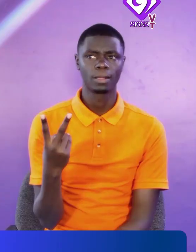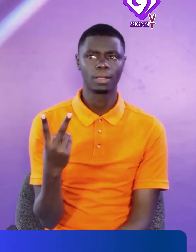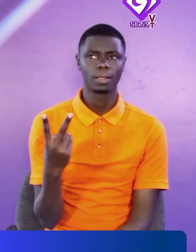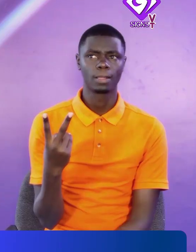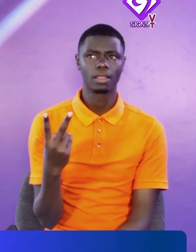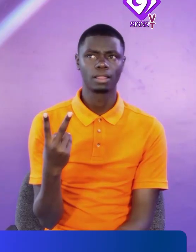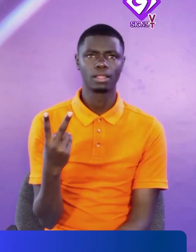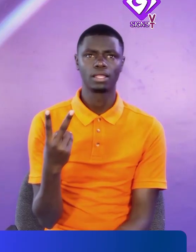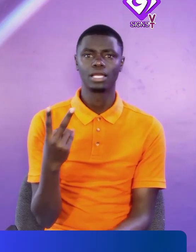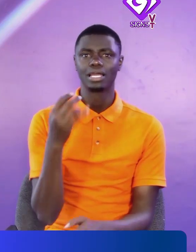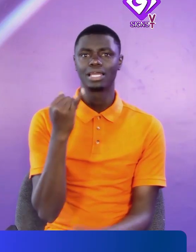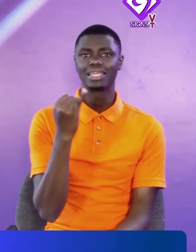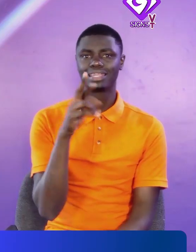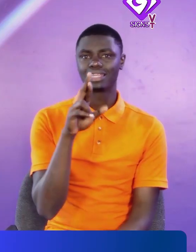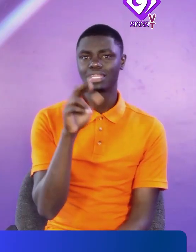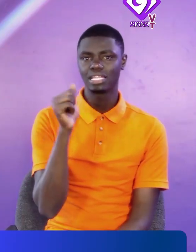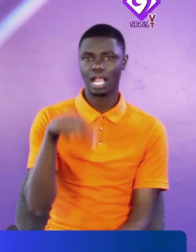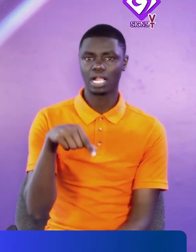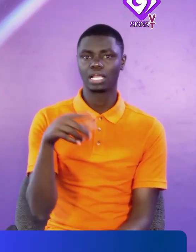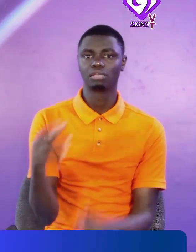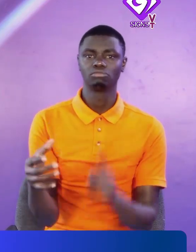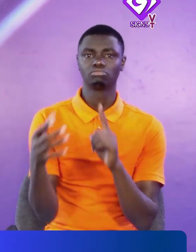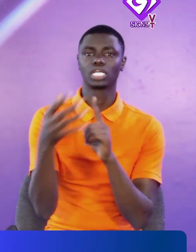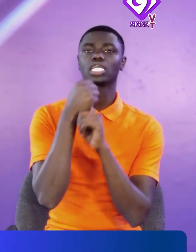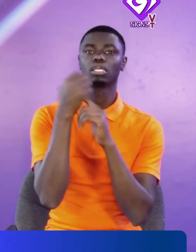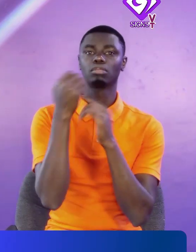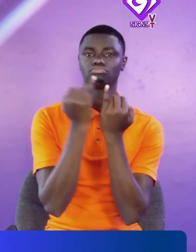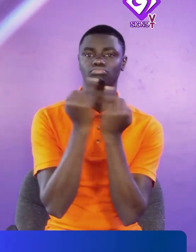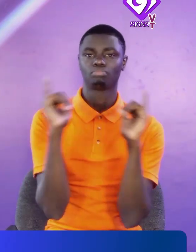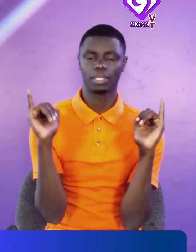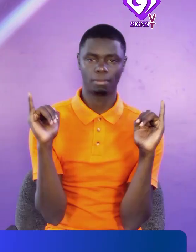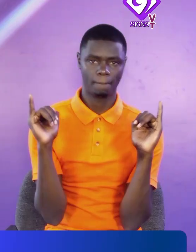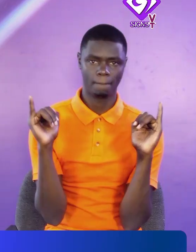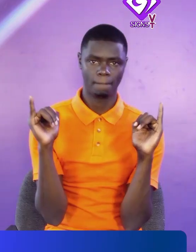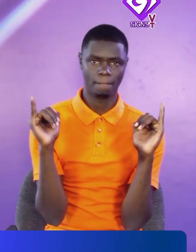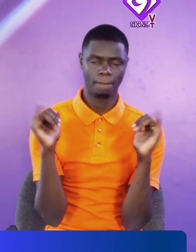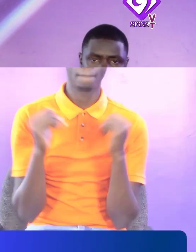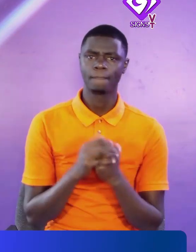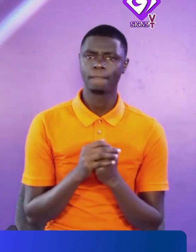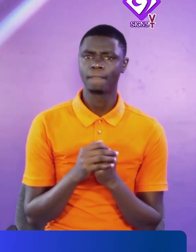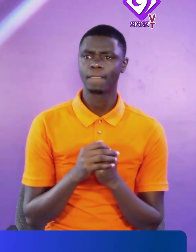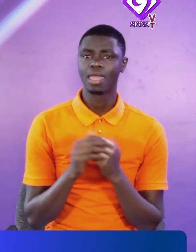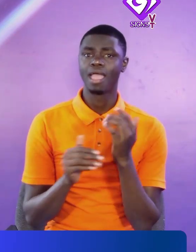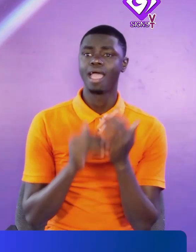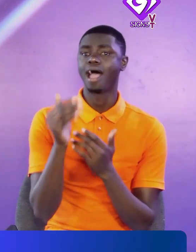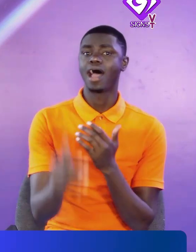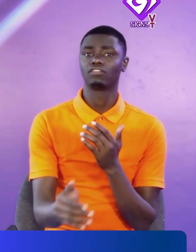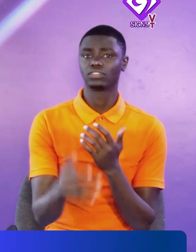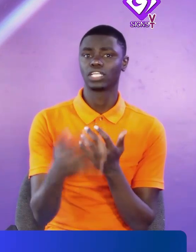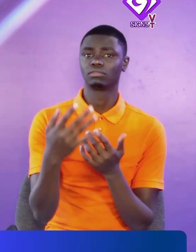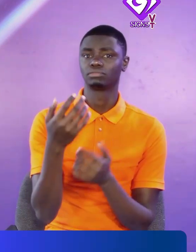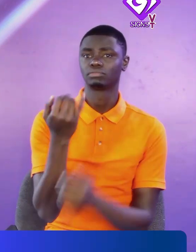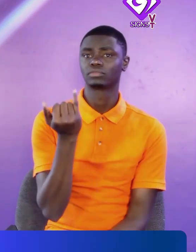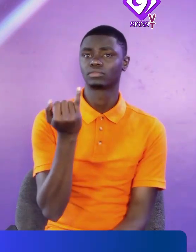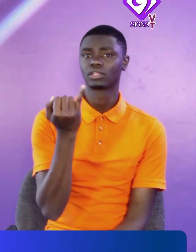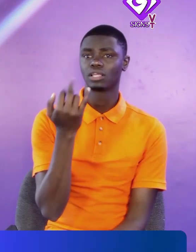its independence, or the country of Iraq won its independence. And this was after the admission of Iraq into the League